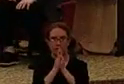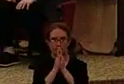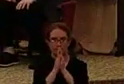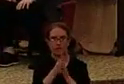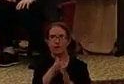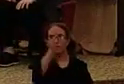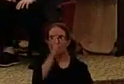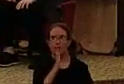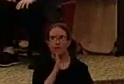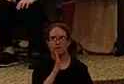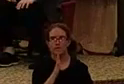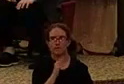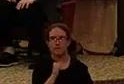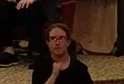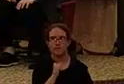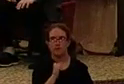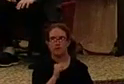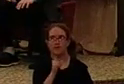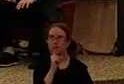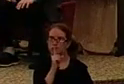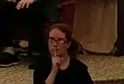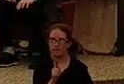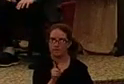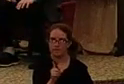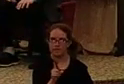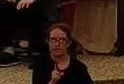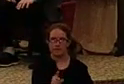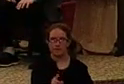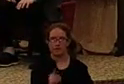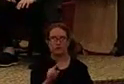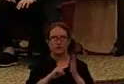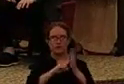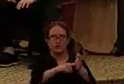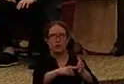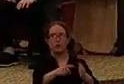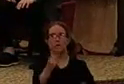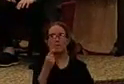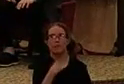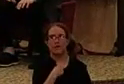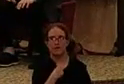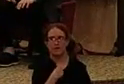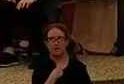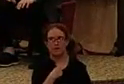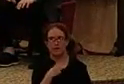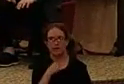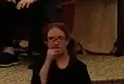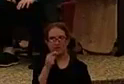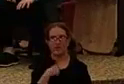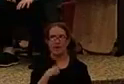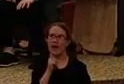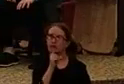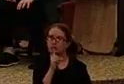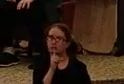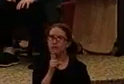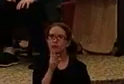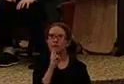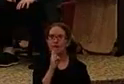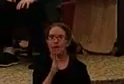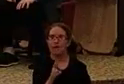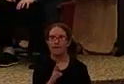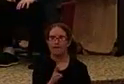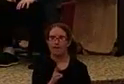prayer, God. If you're real, then you reveal yourself to me. You let me know how real you really are.